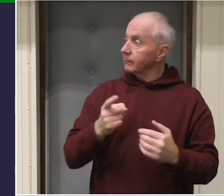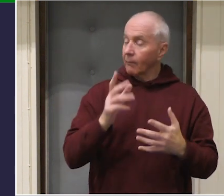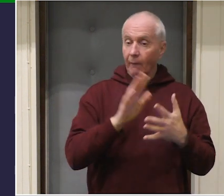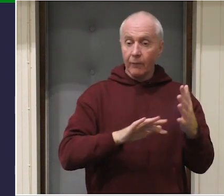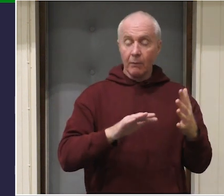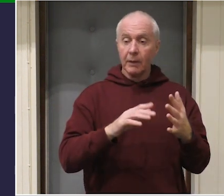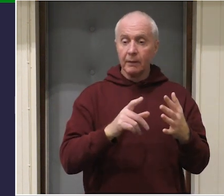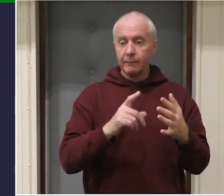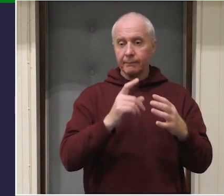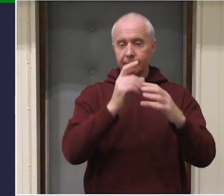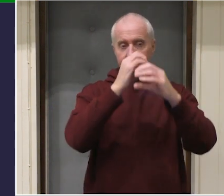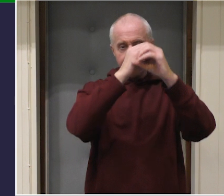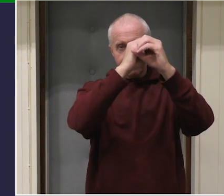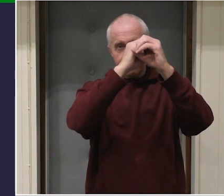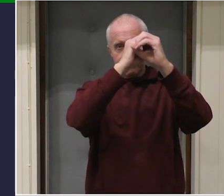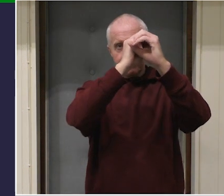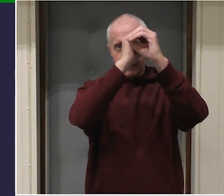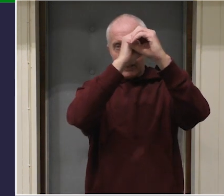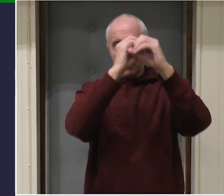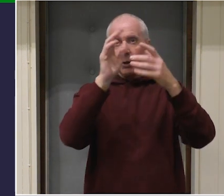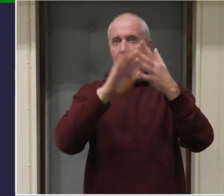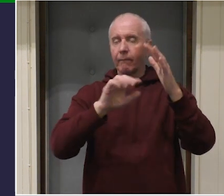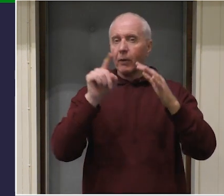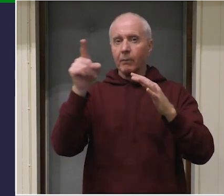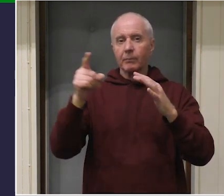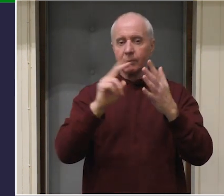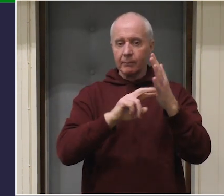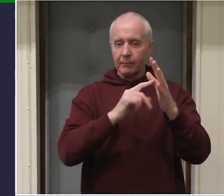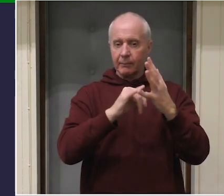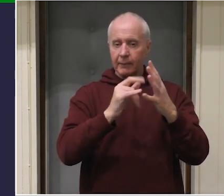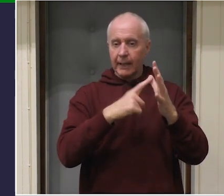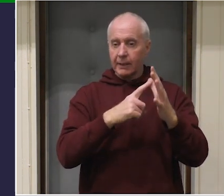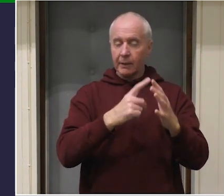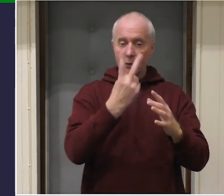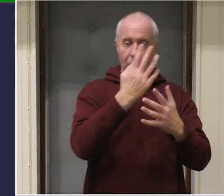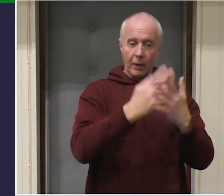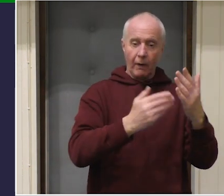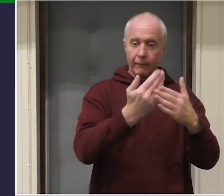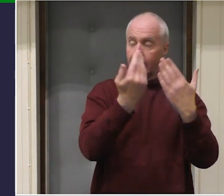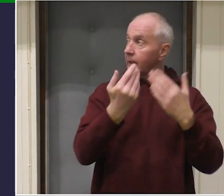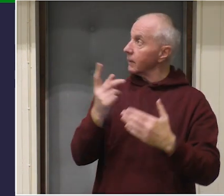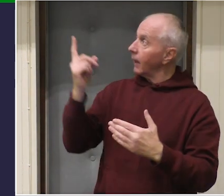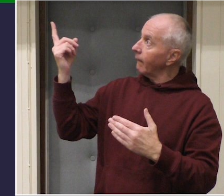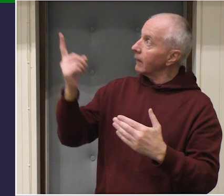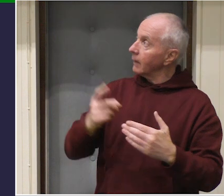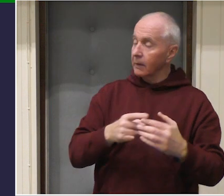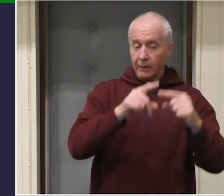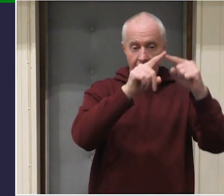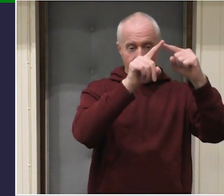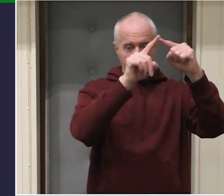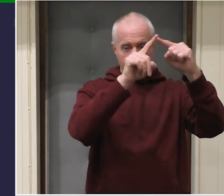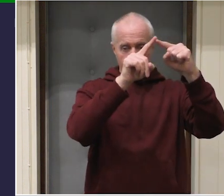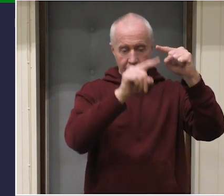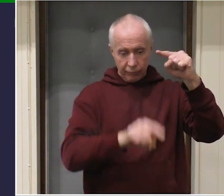space telescope operated by NASA. And you'll notice that every 2.5 days or so, we've got this big dip in brightness here. That's a